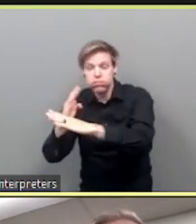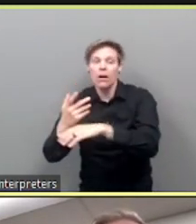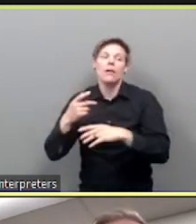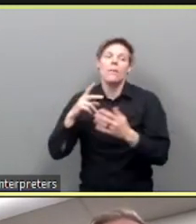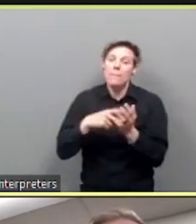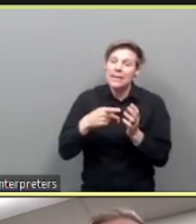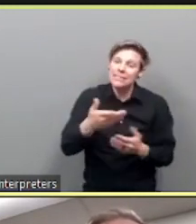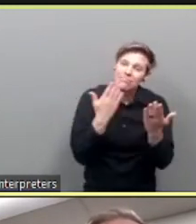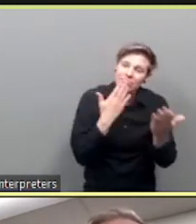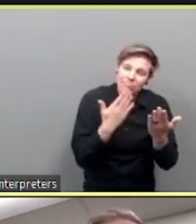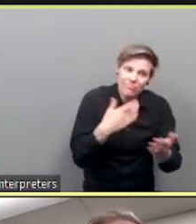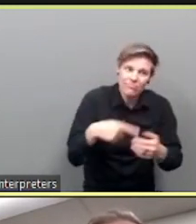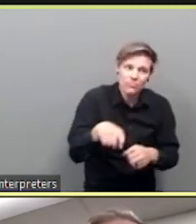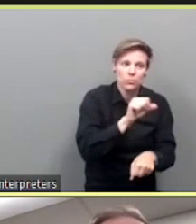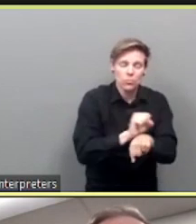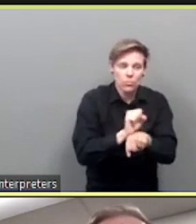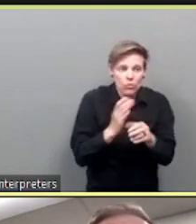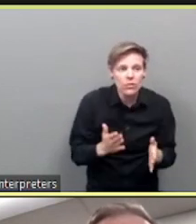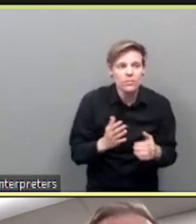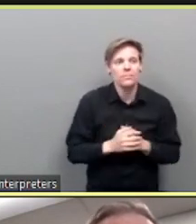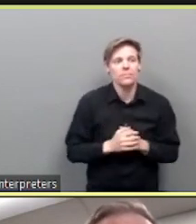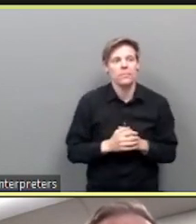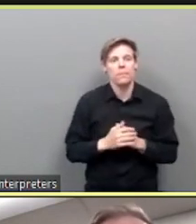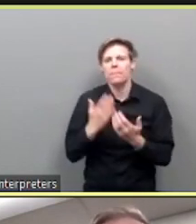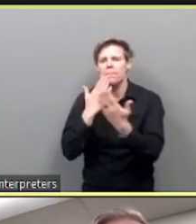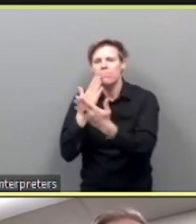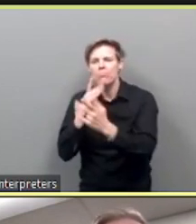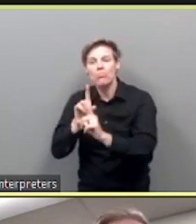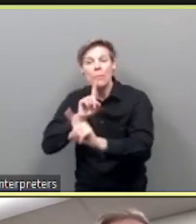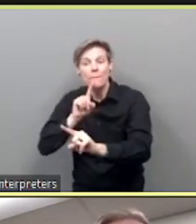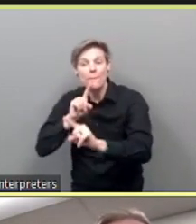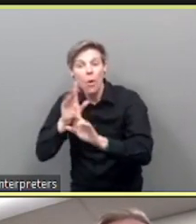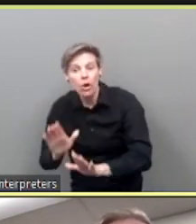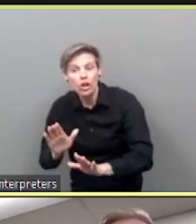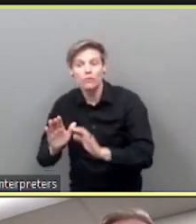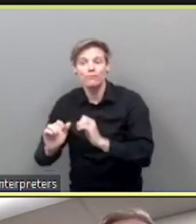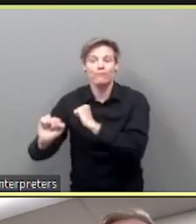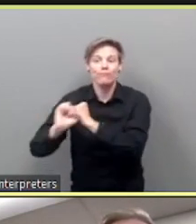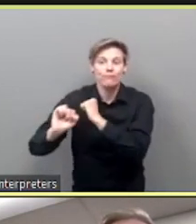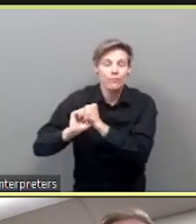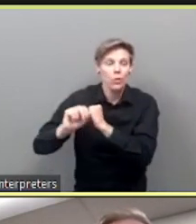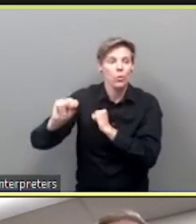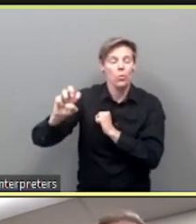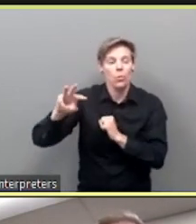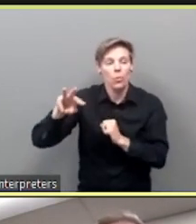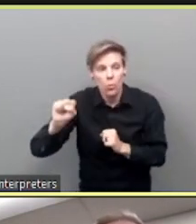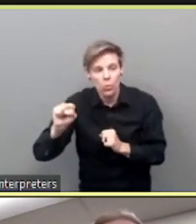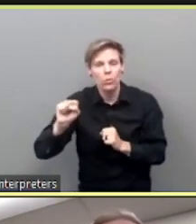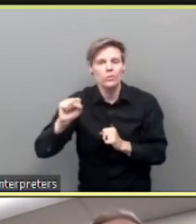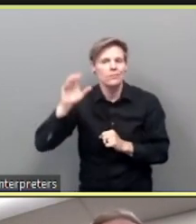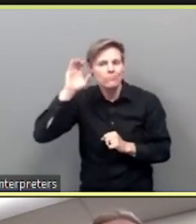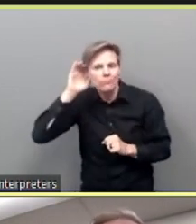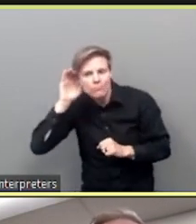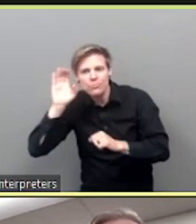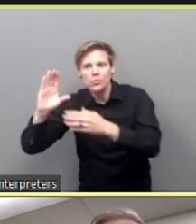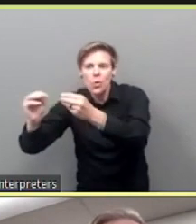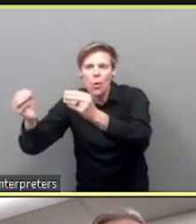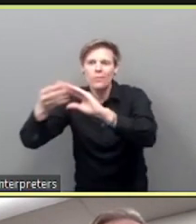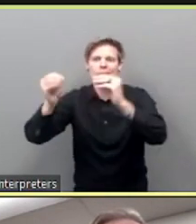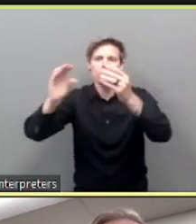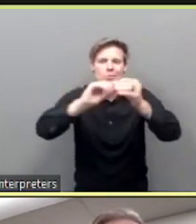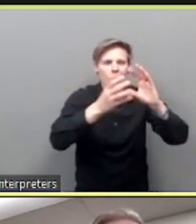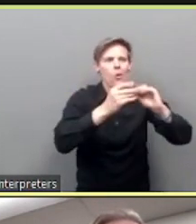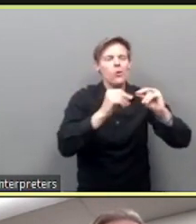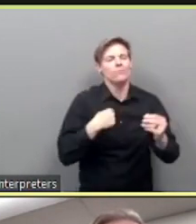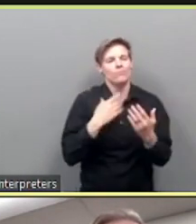our media partners to talk to more of you and hear your stories, and just can't say